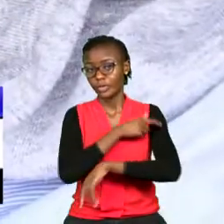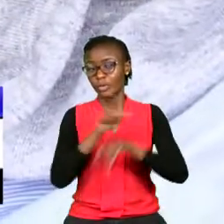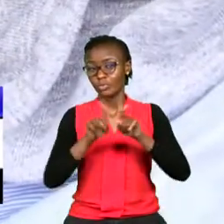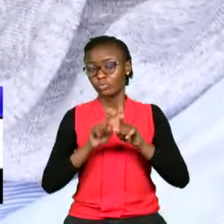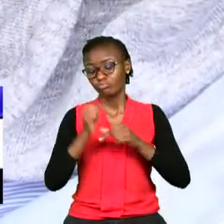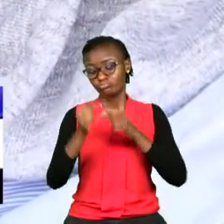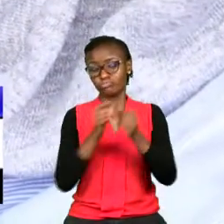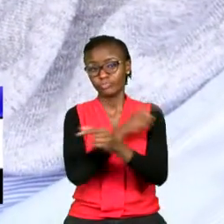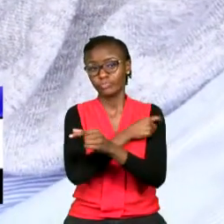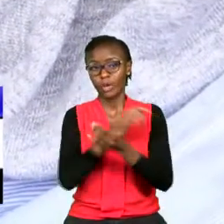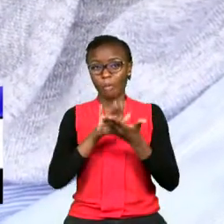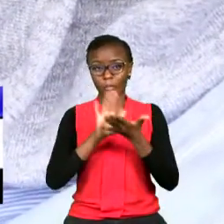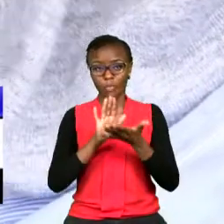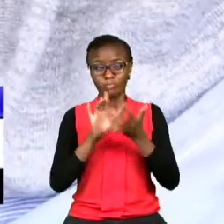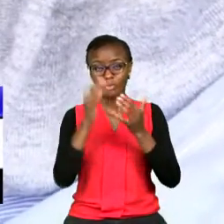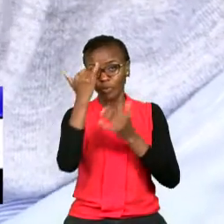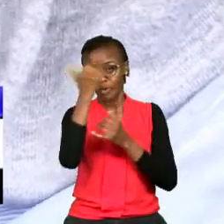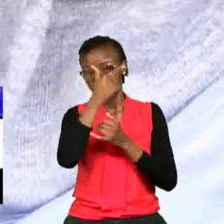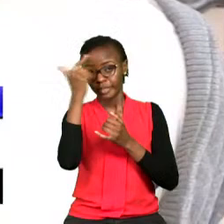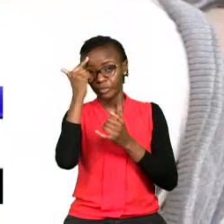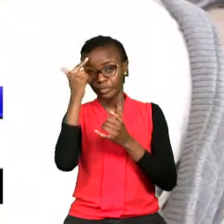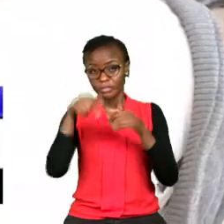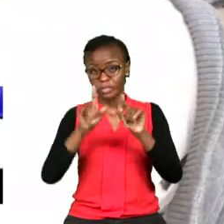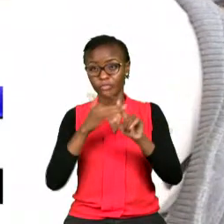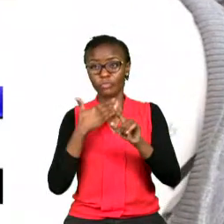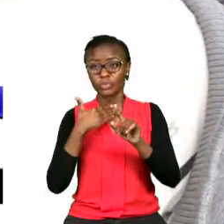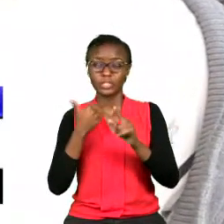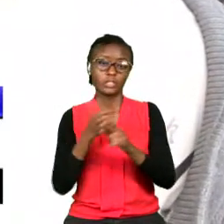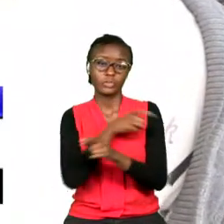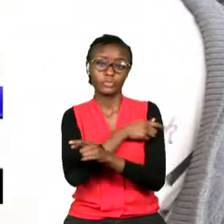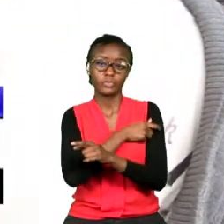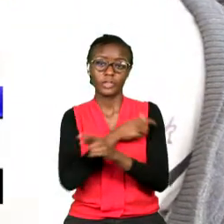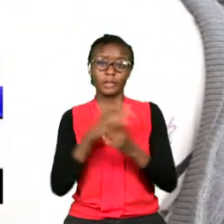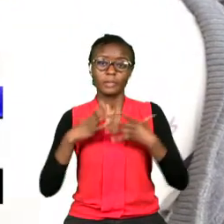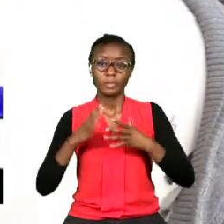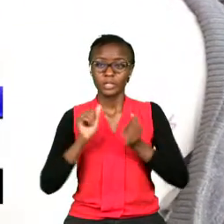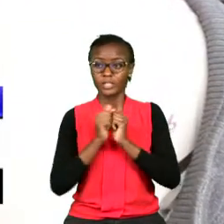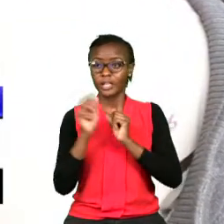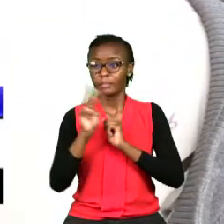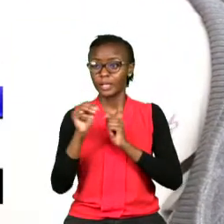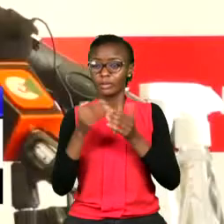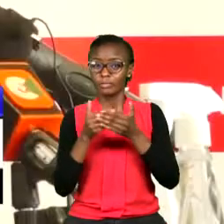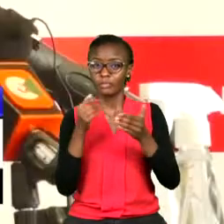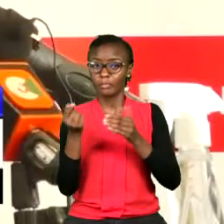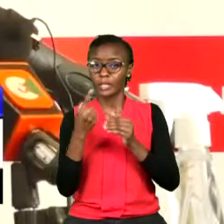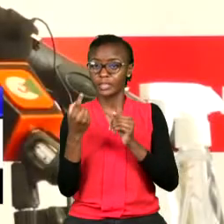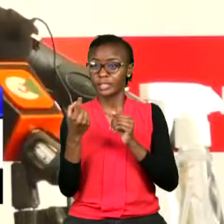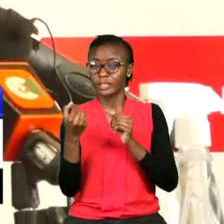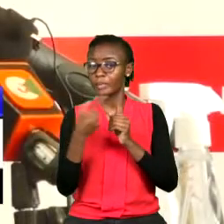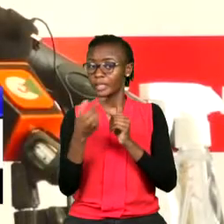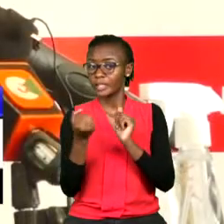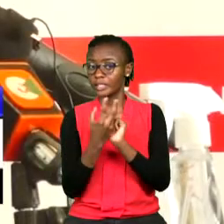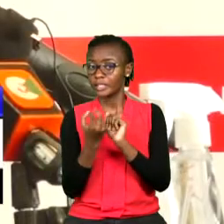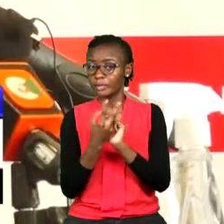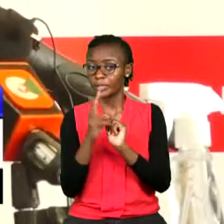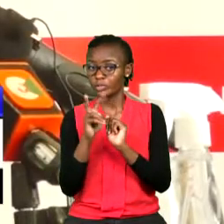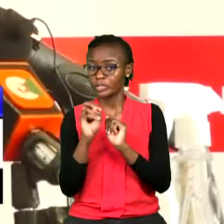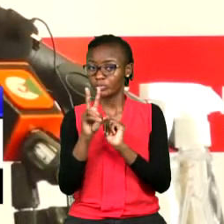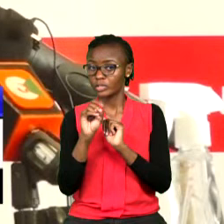campaigns as the ministry targets to vaccinate 10 million people by December 2021. We need to ensure